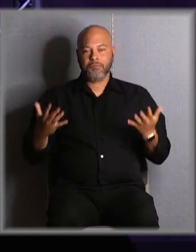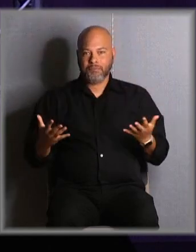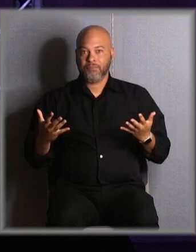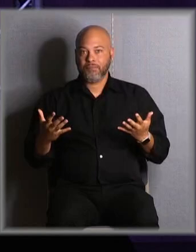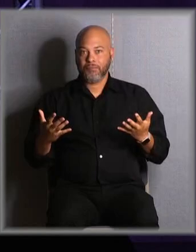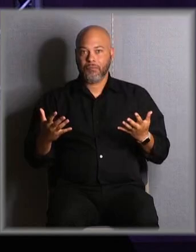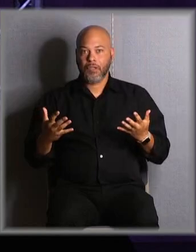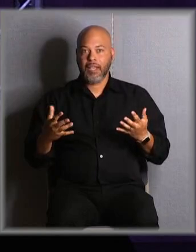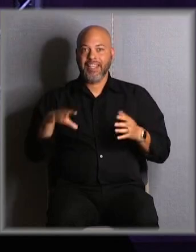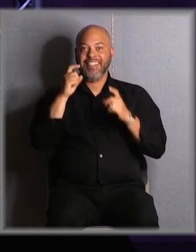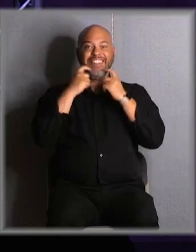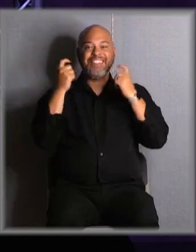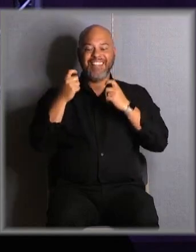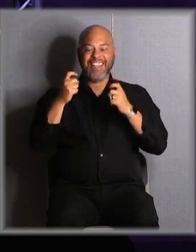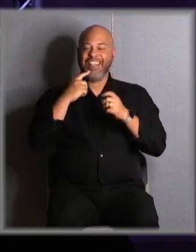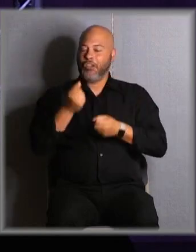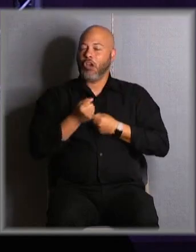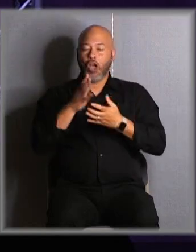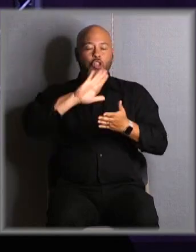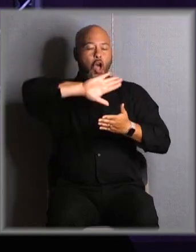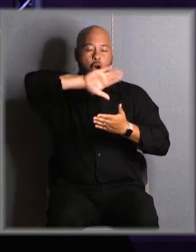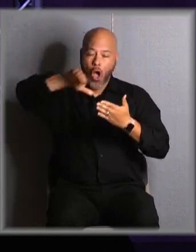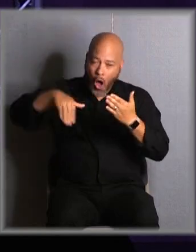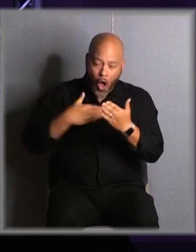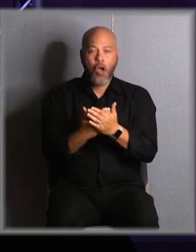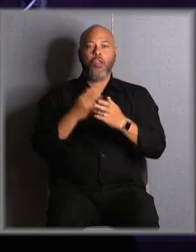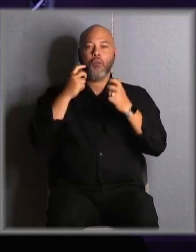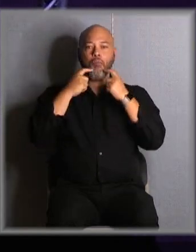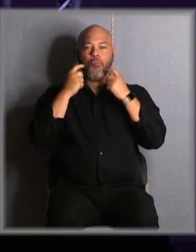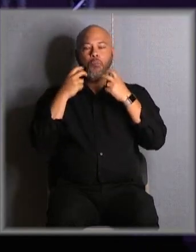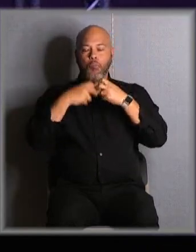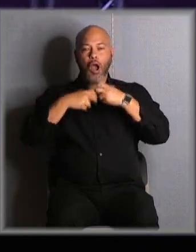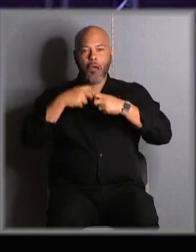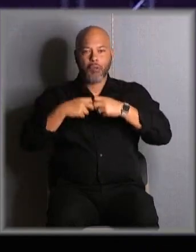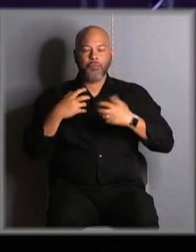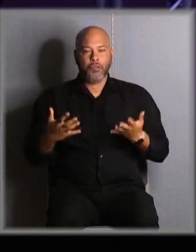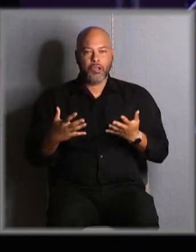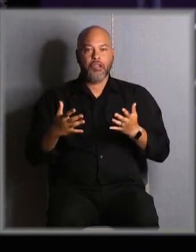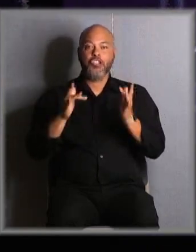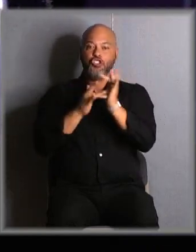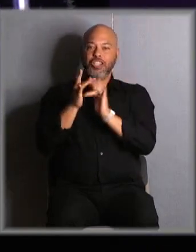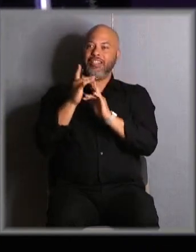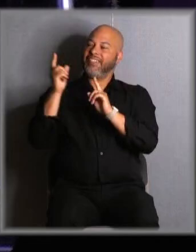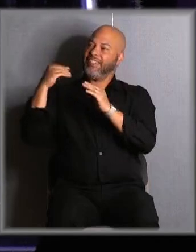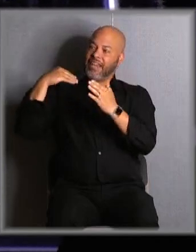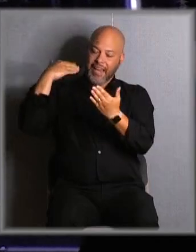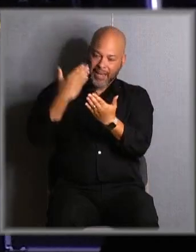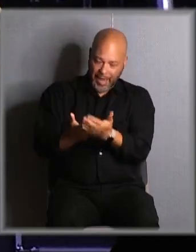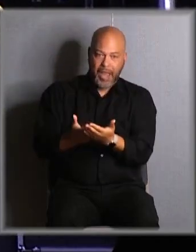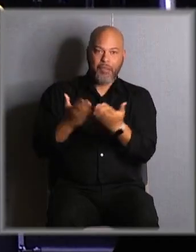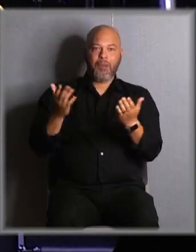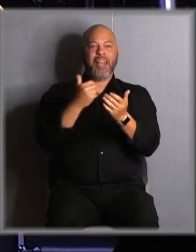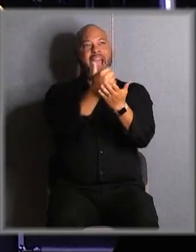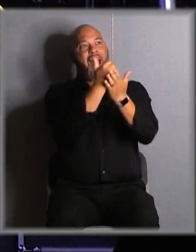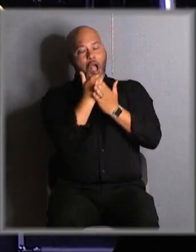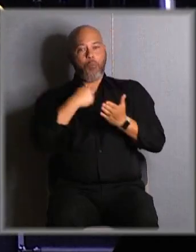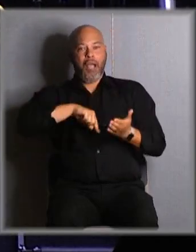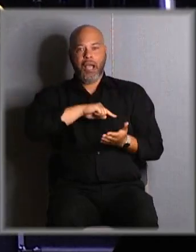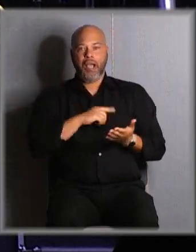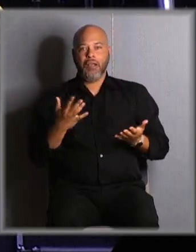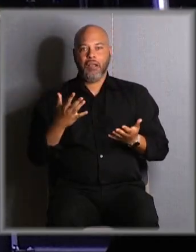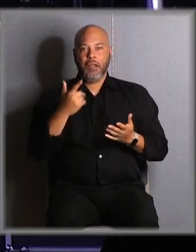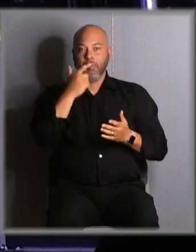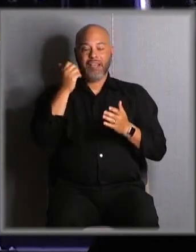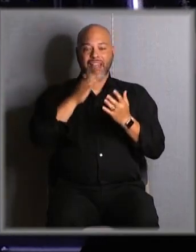Sin is the root. And that's what Jesus came. He came, amen, to help us, amen, because after